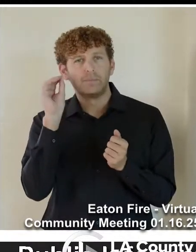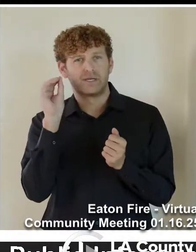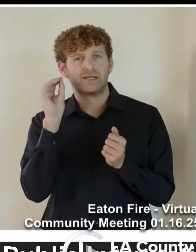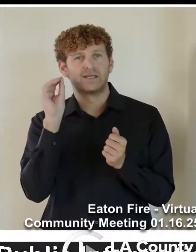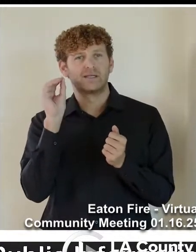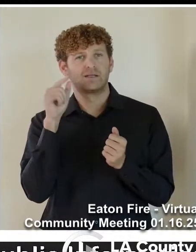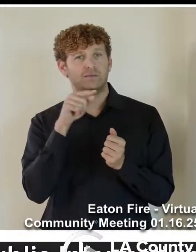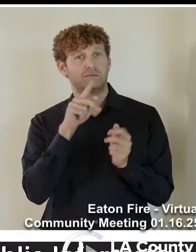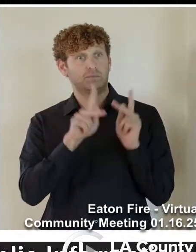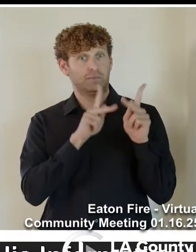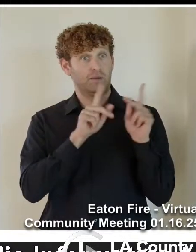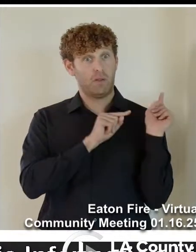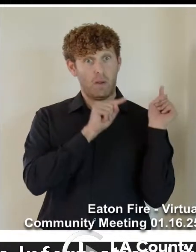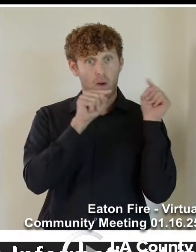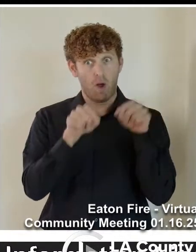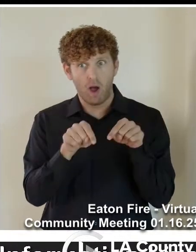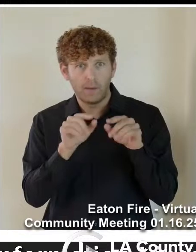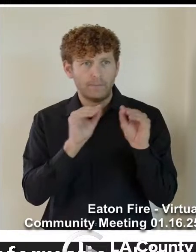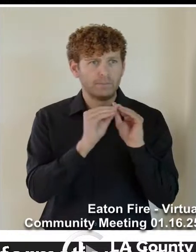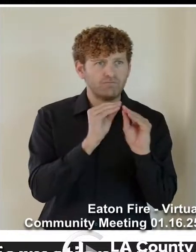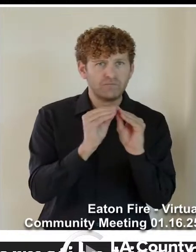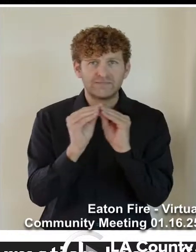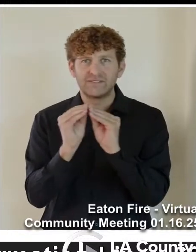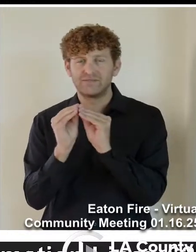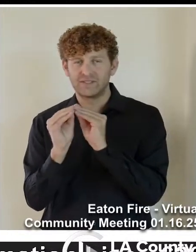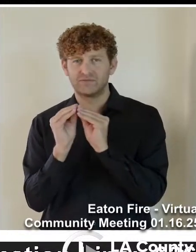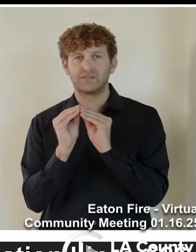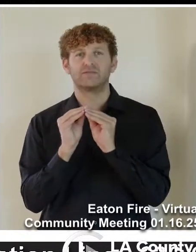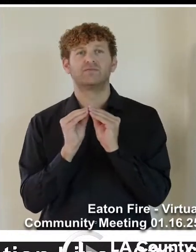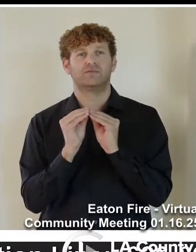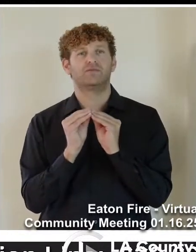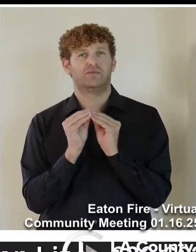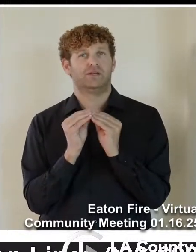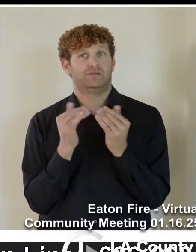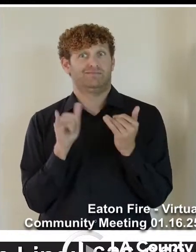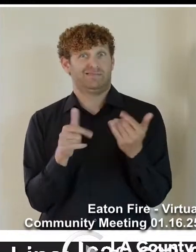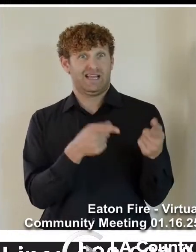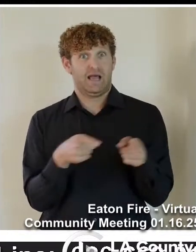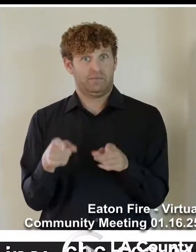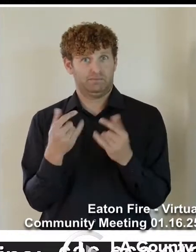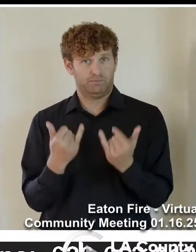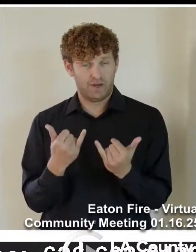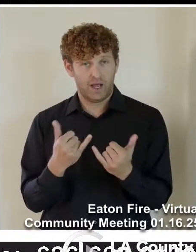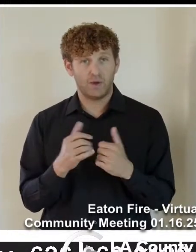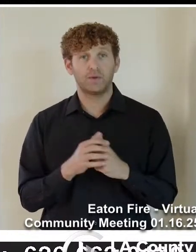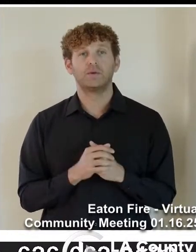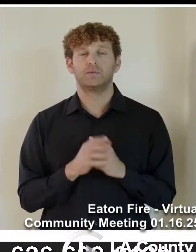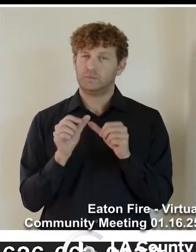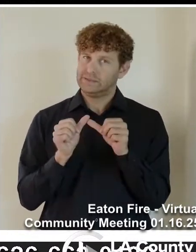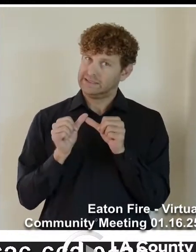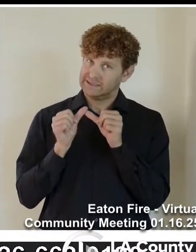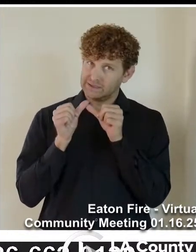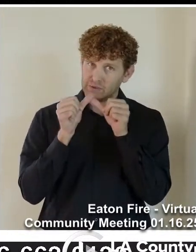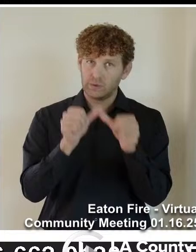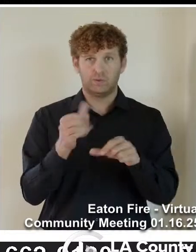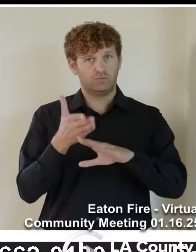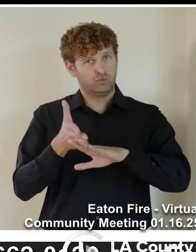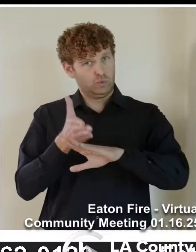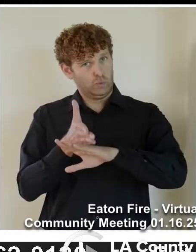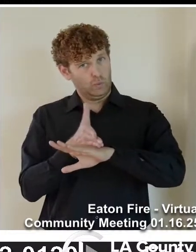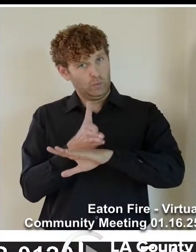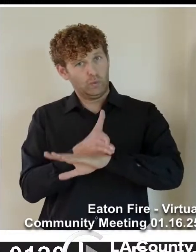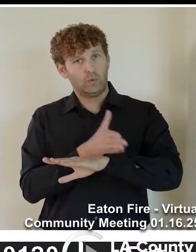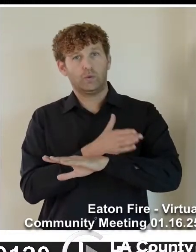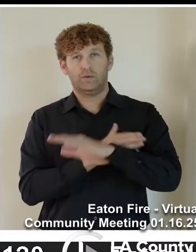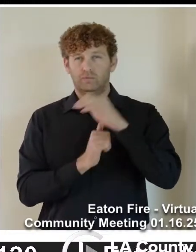come in and start making repairs, and that is happening as we speak. We continue to improve infrastructure